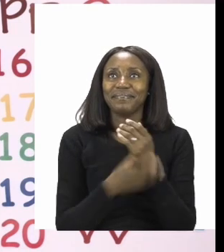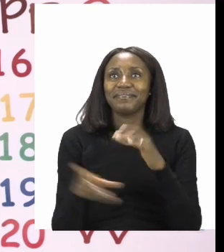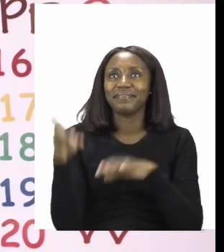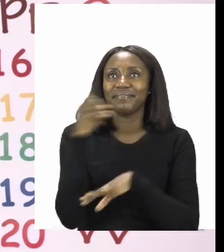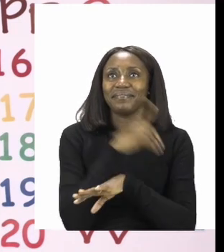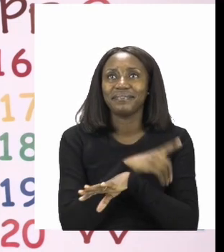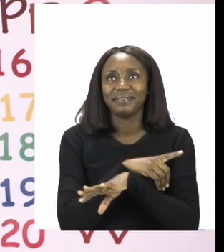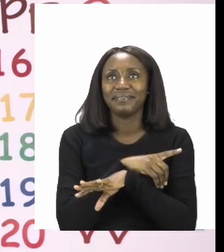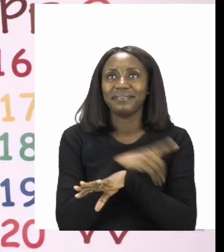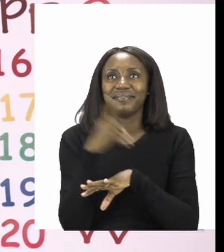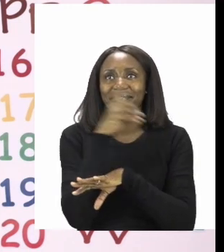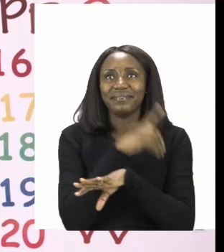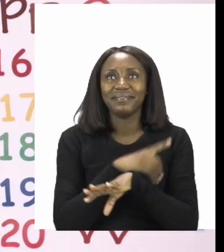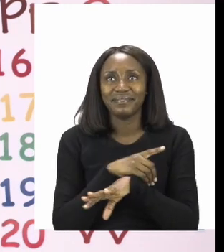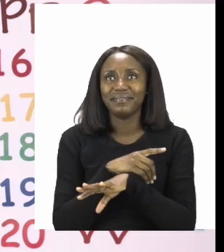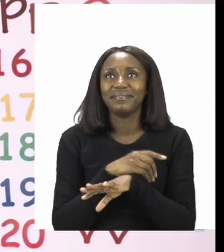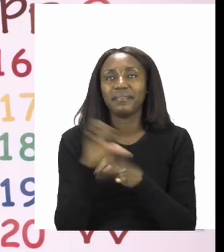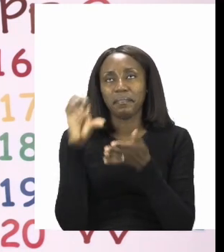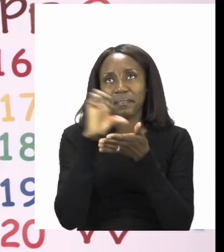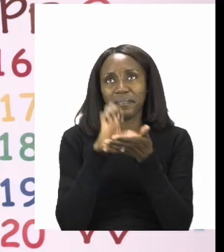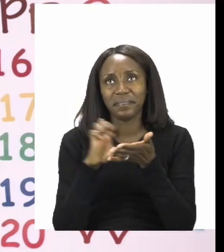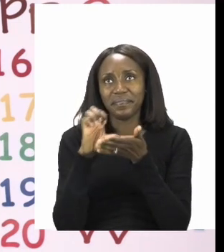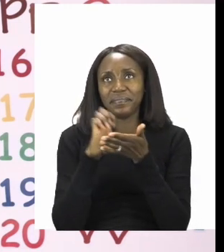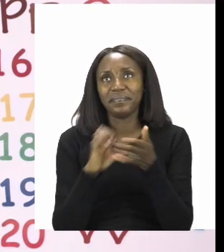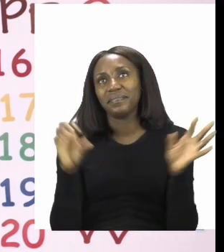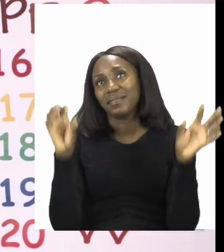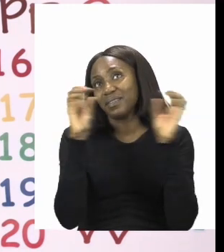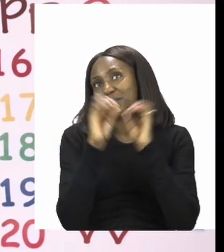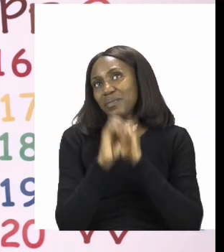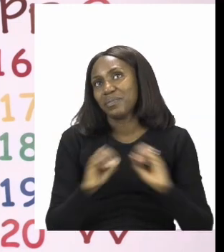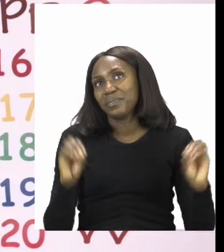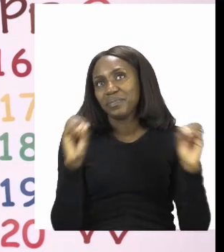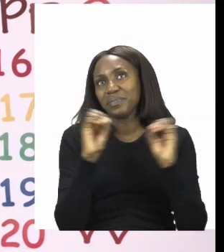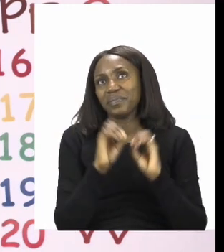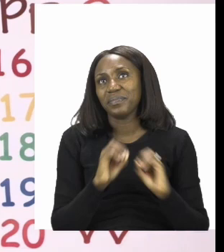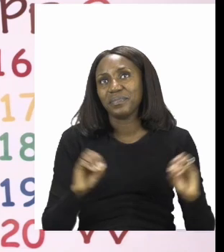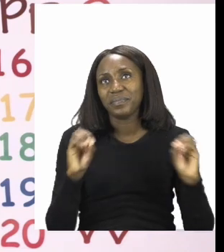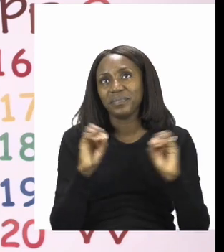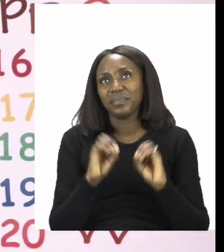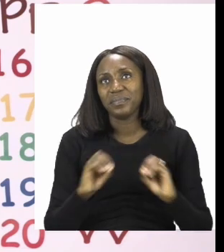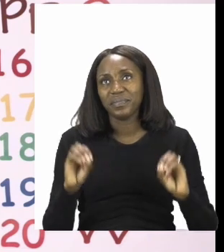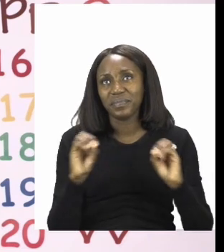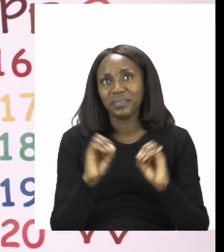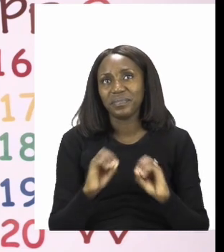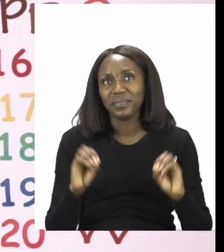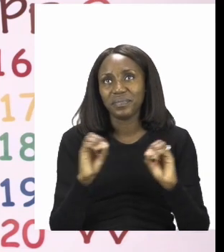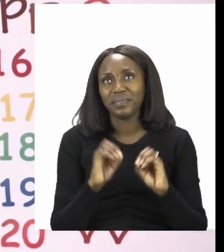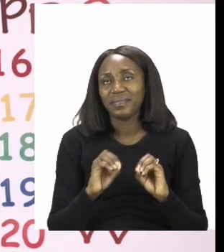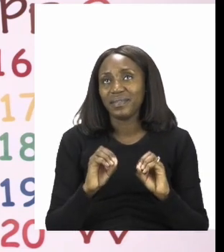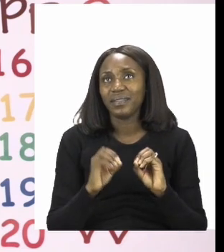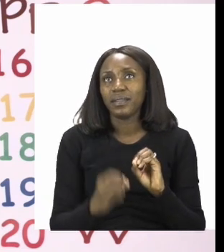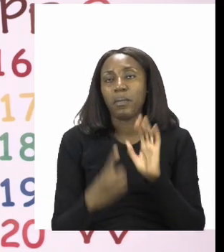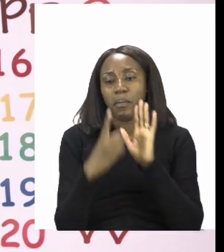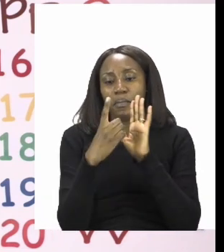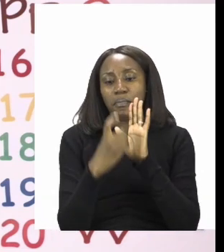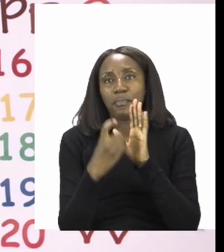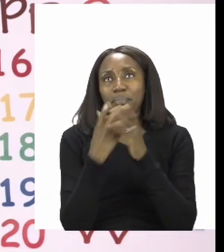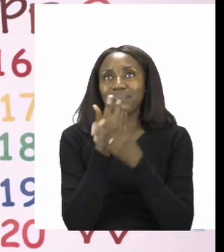Sanitize every day so the germs can stay away.